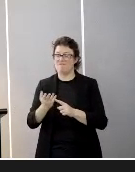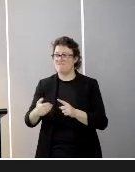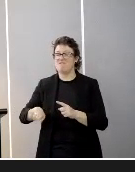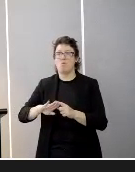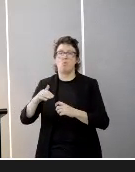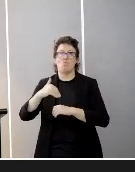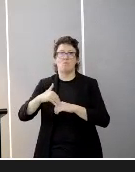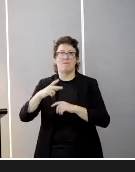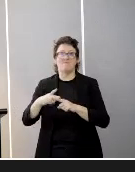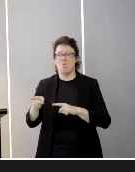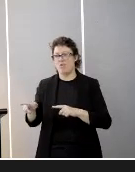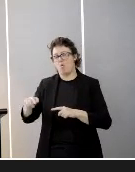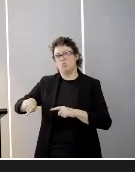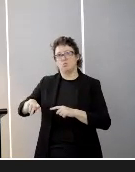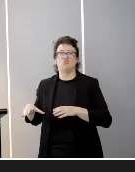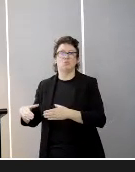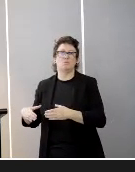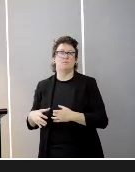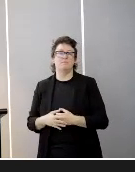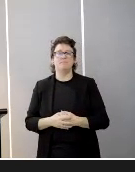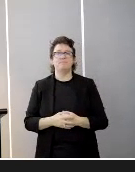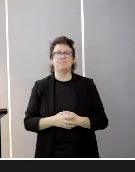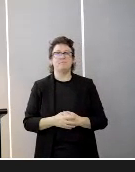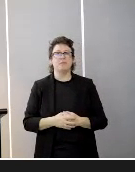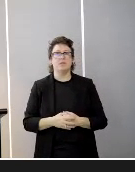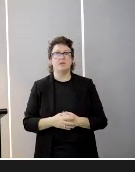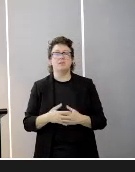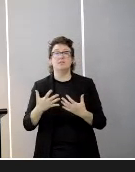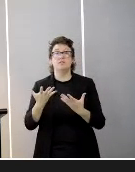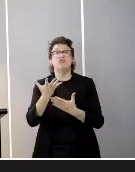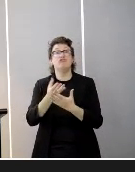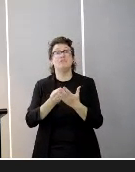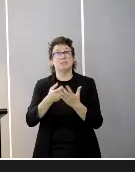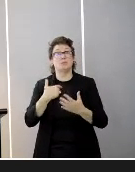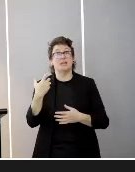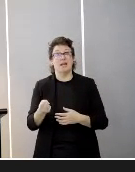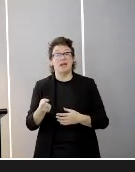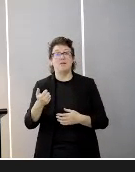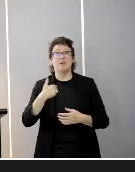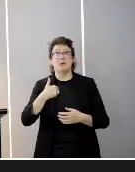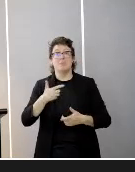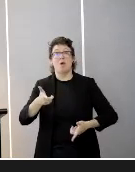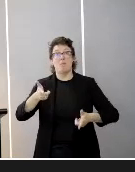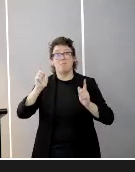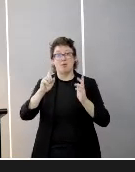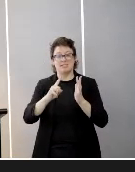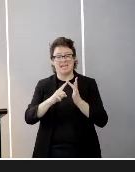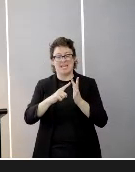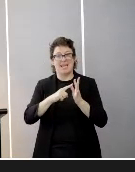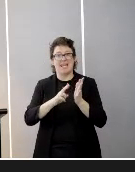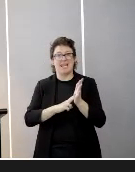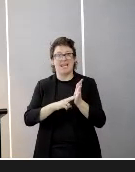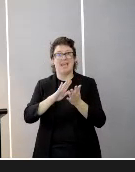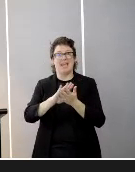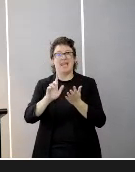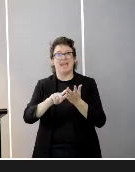the field at the moment. Next slide. So some resources. So my boss, Ian Hickey, is a